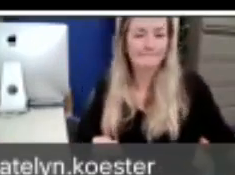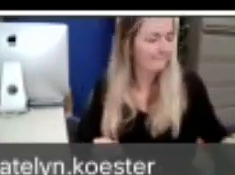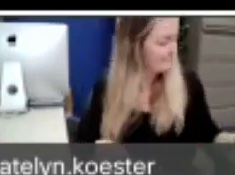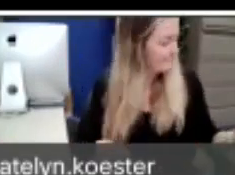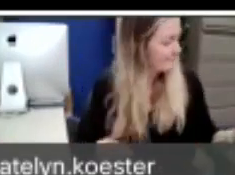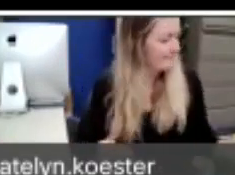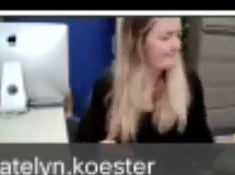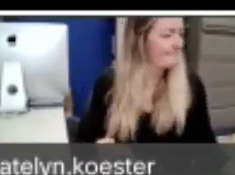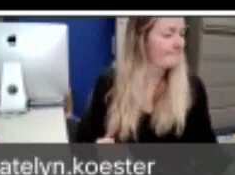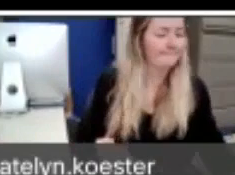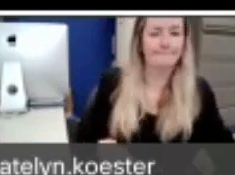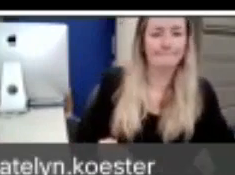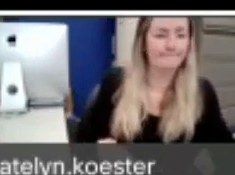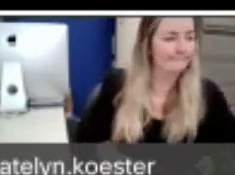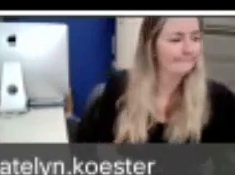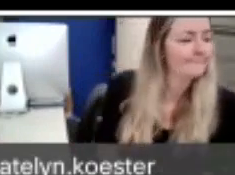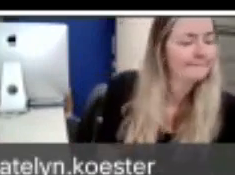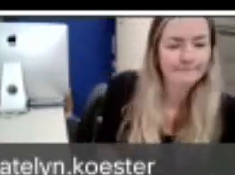A to Z.